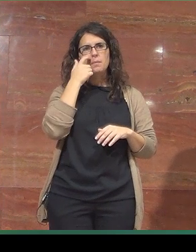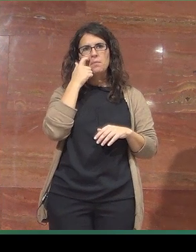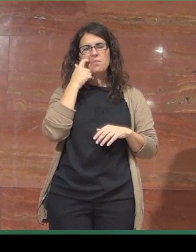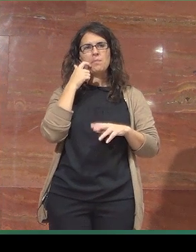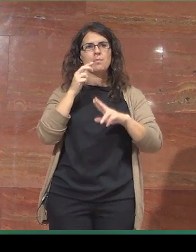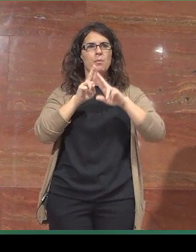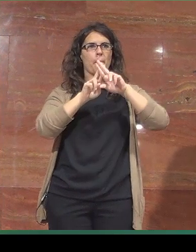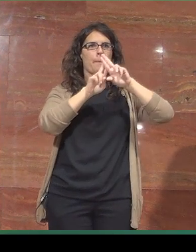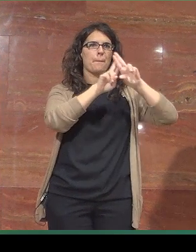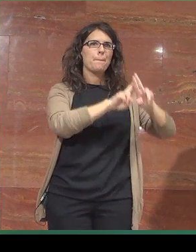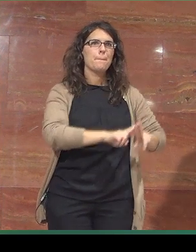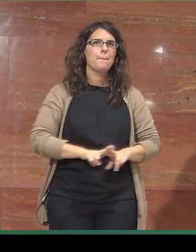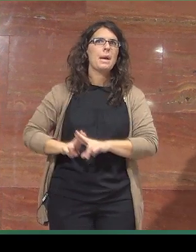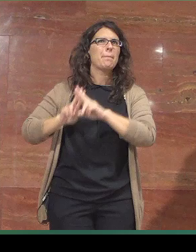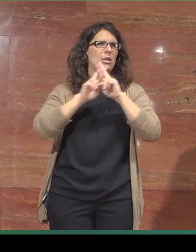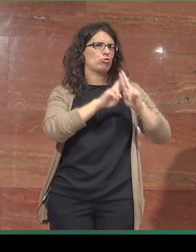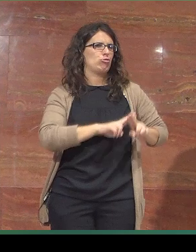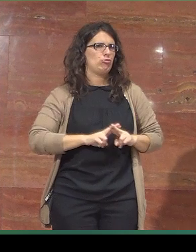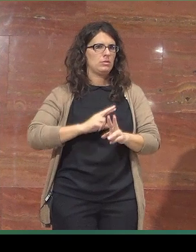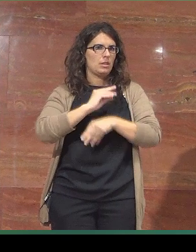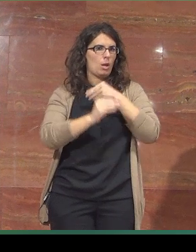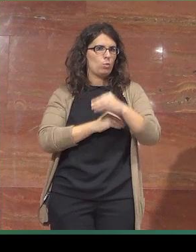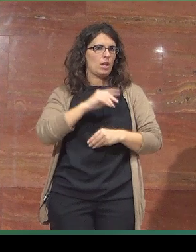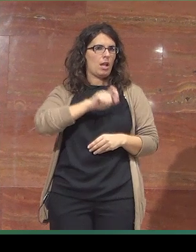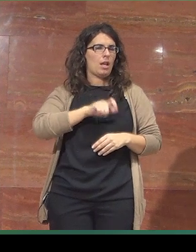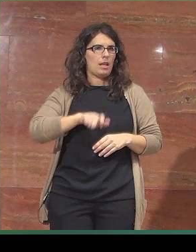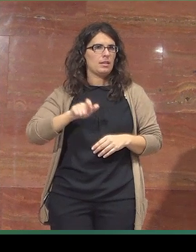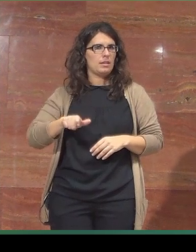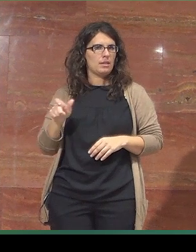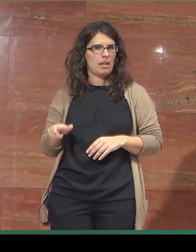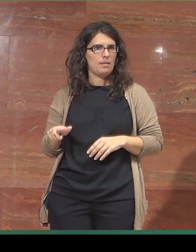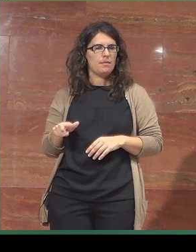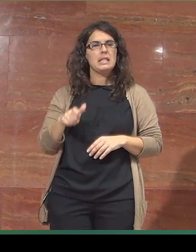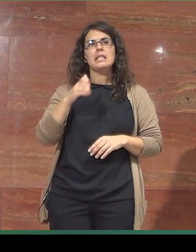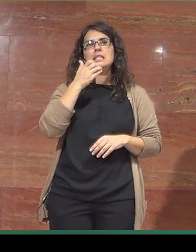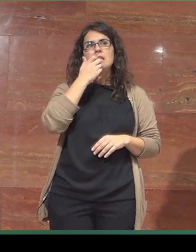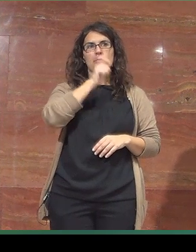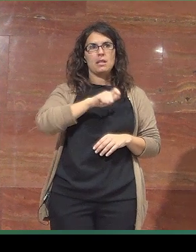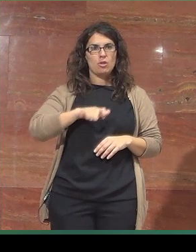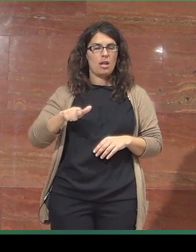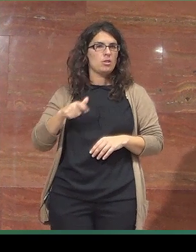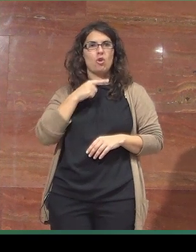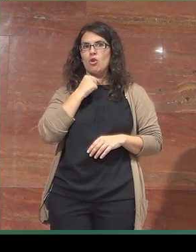weren't so familiar with maps preferred to use heads-up mapping.